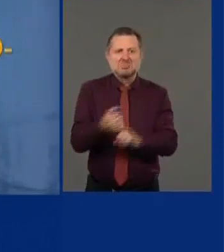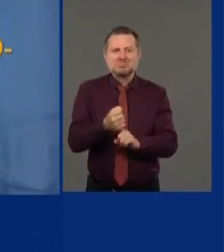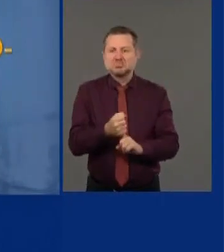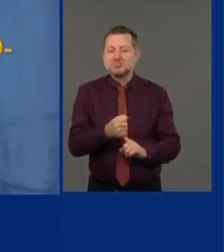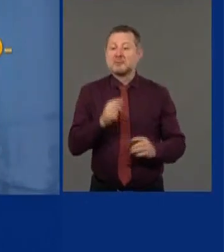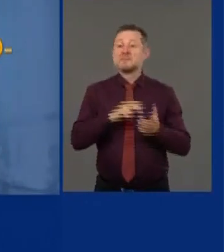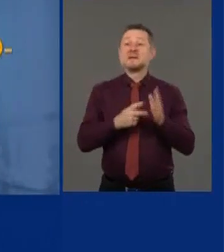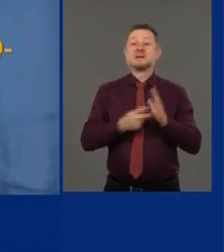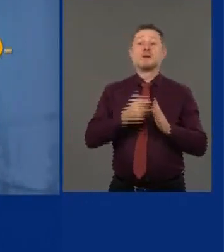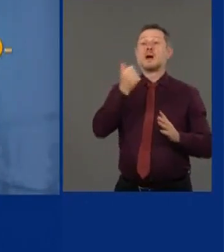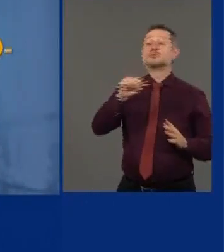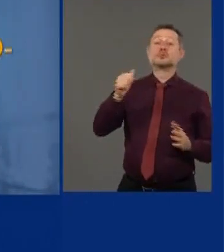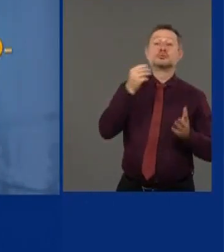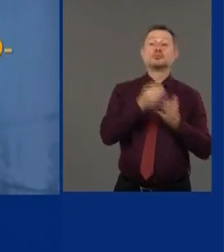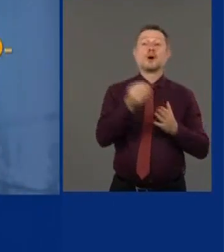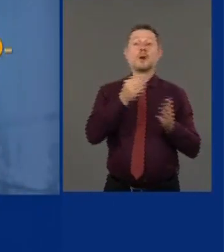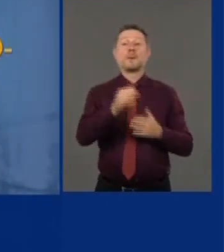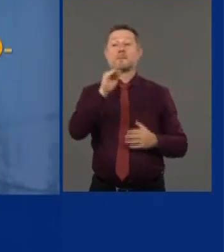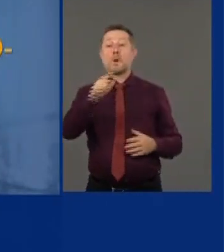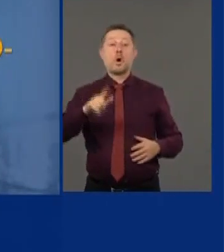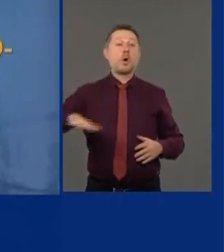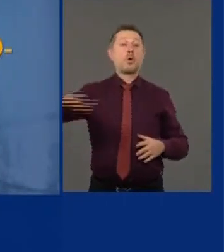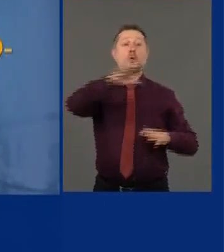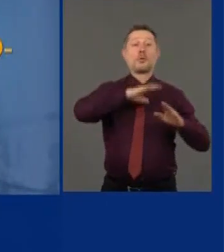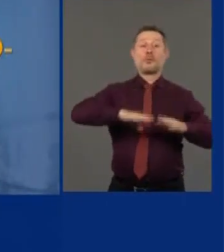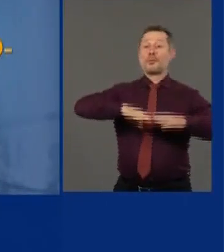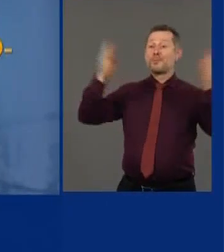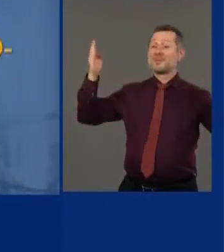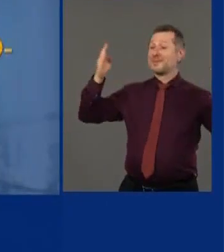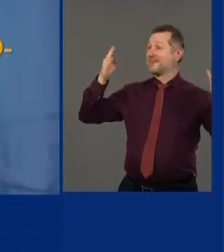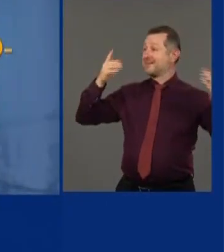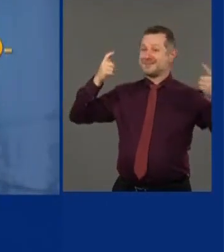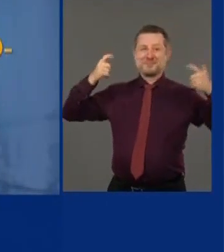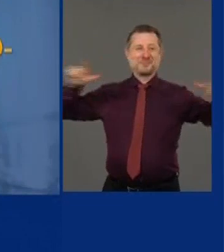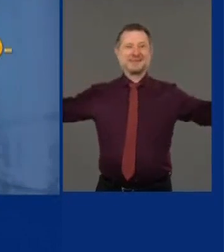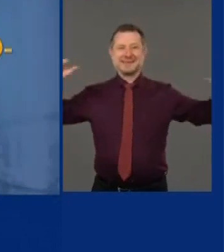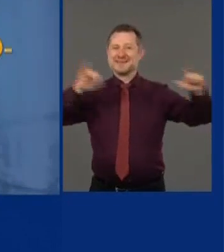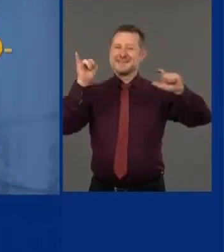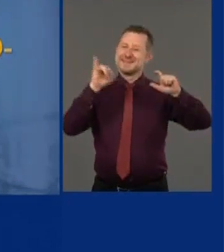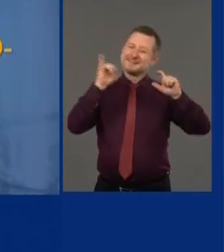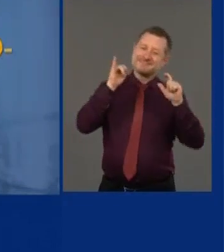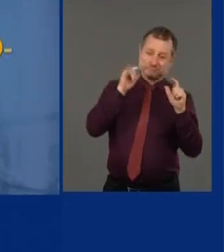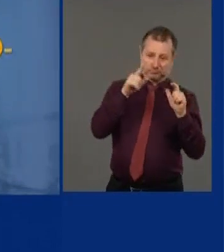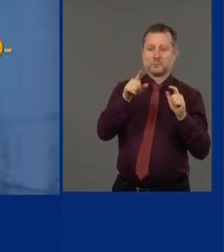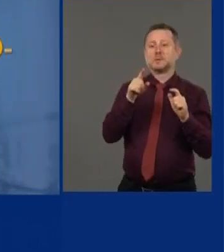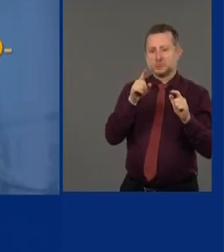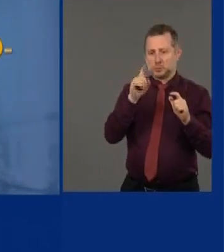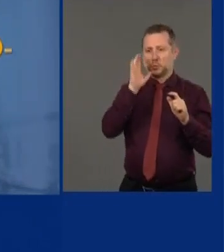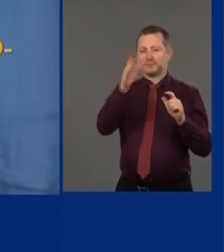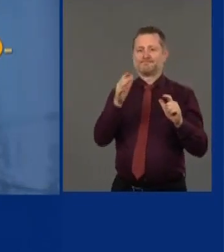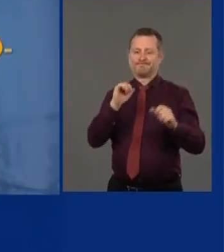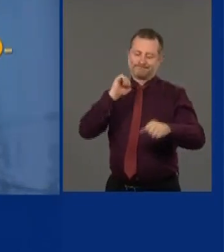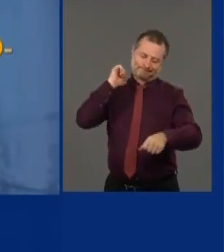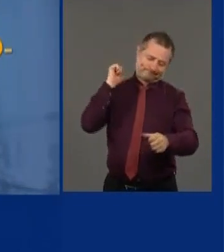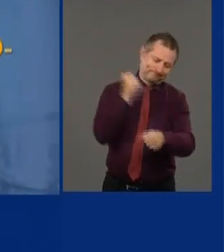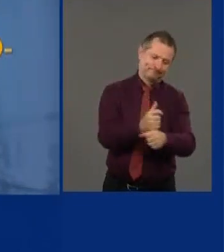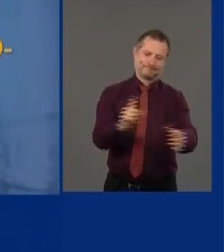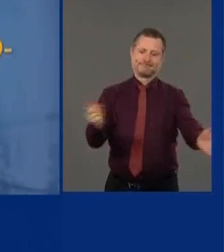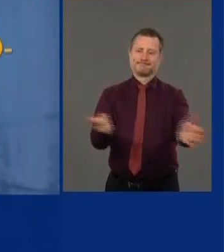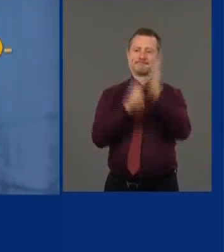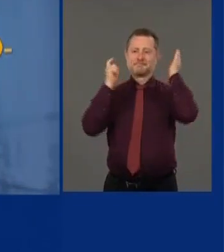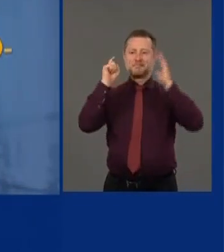that will open in New York, large malls, we will make it mandatory that they